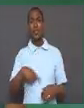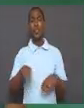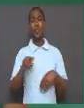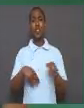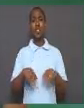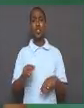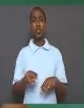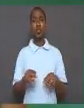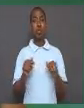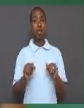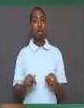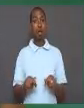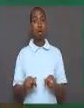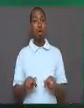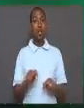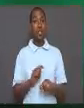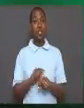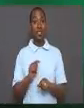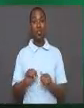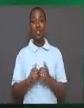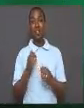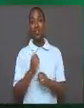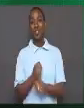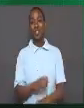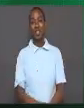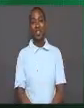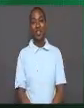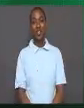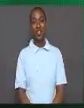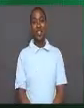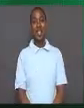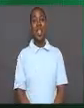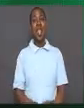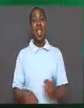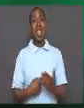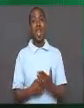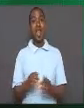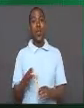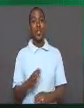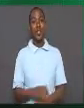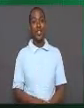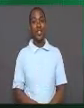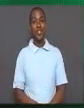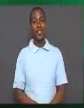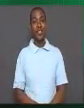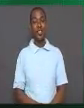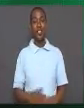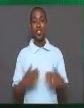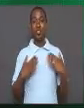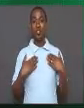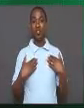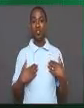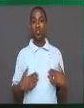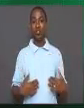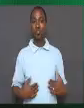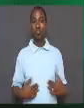to learn how it works. To do this, we need to look at the body's